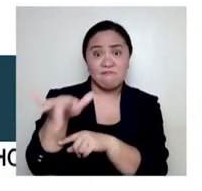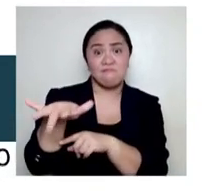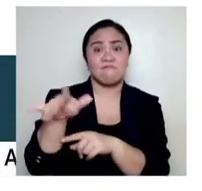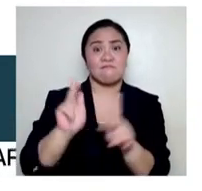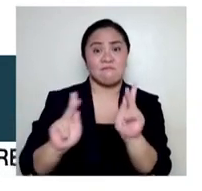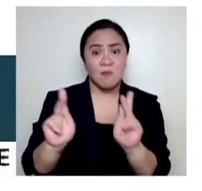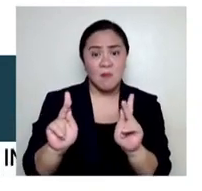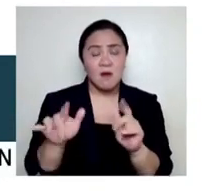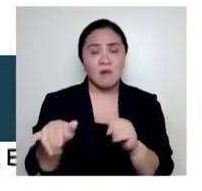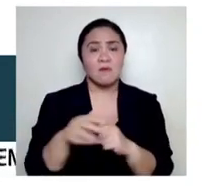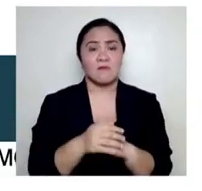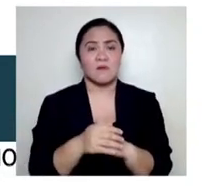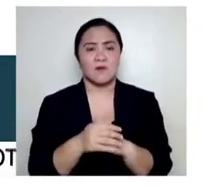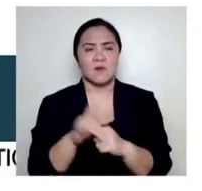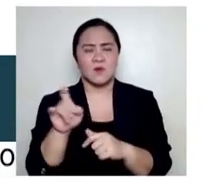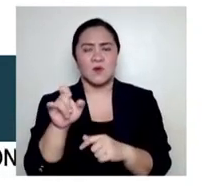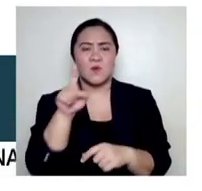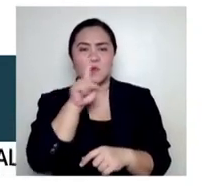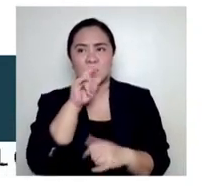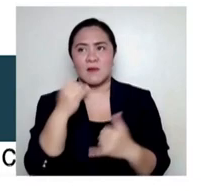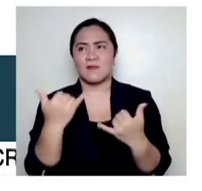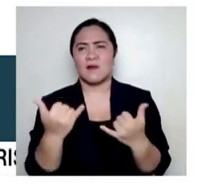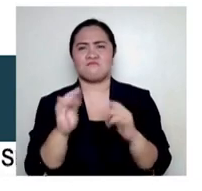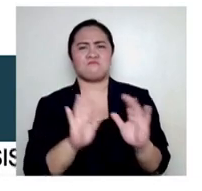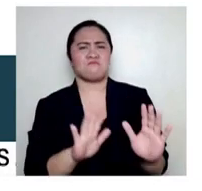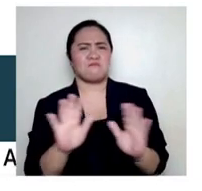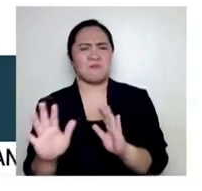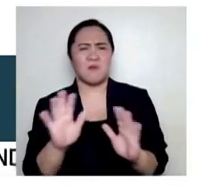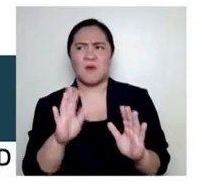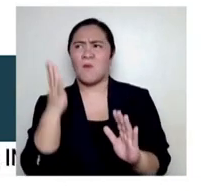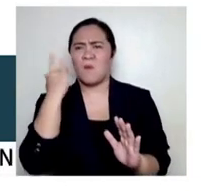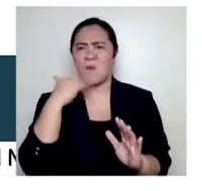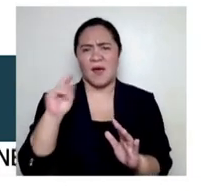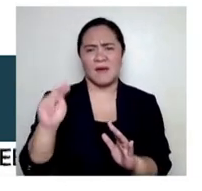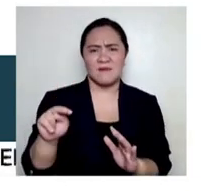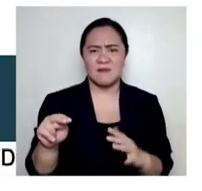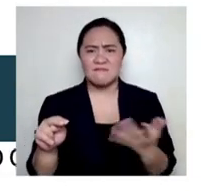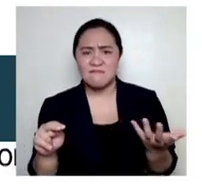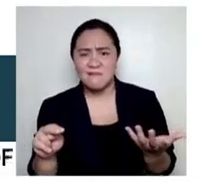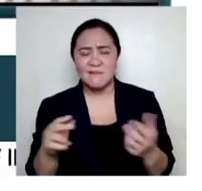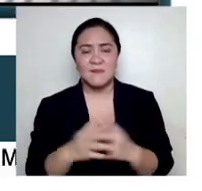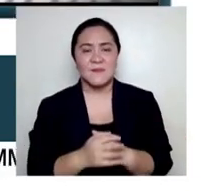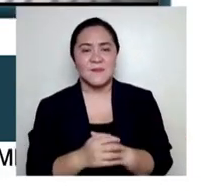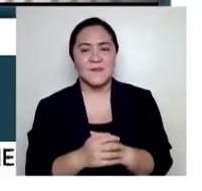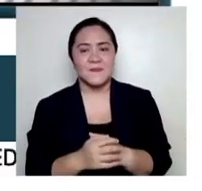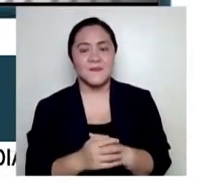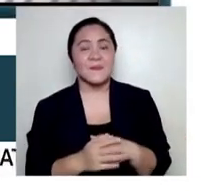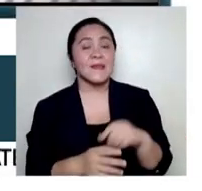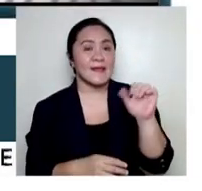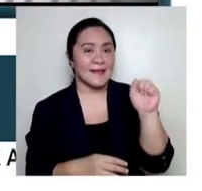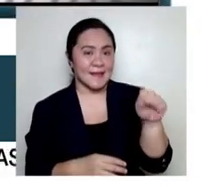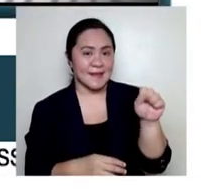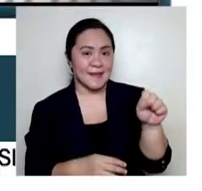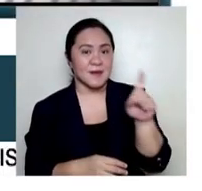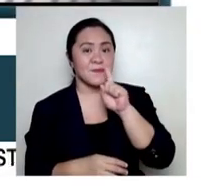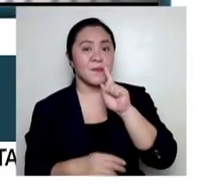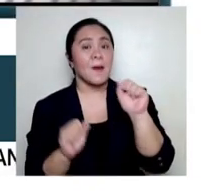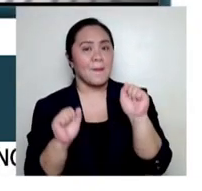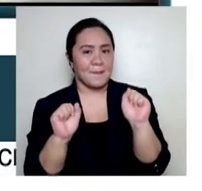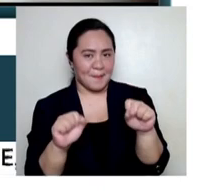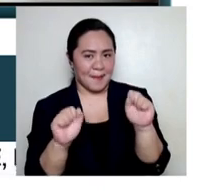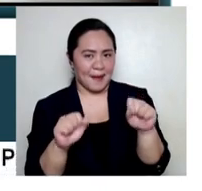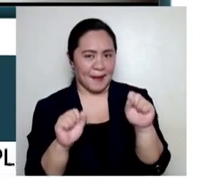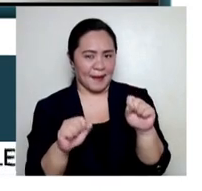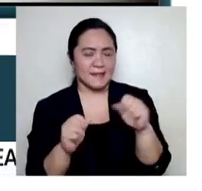know, everything is fine and dandy now, so why would I even go in for that booster shot? There is that possibility that there will